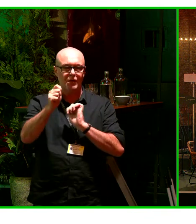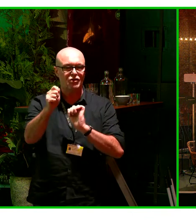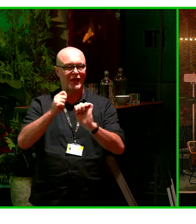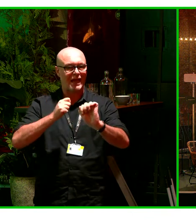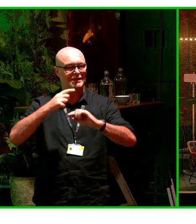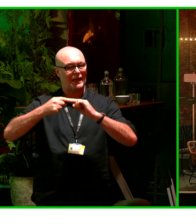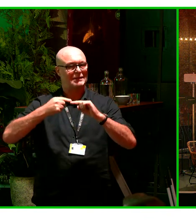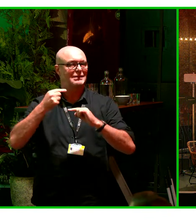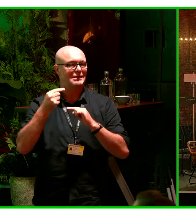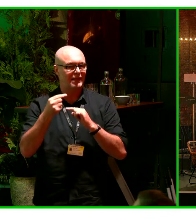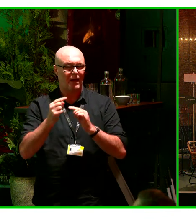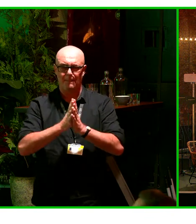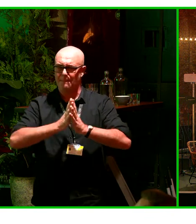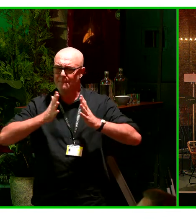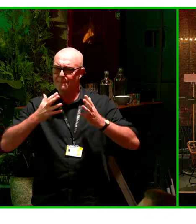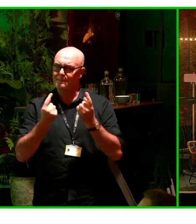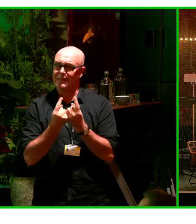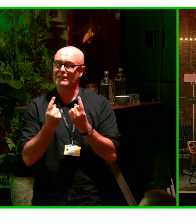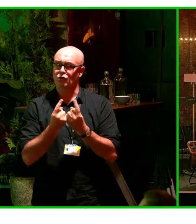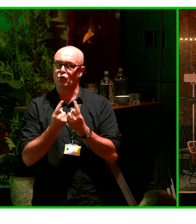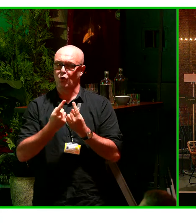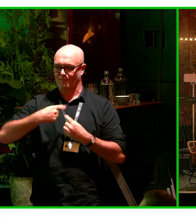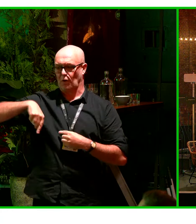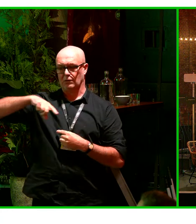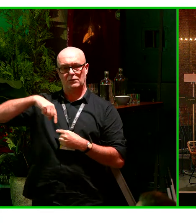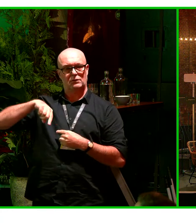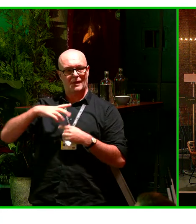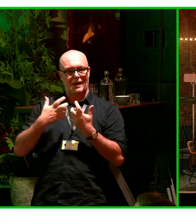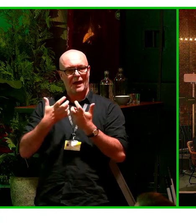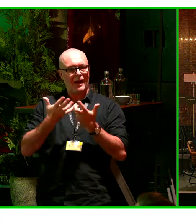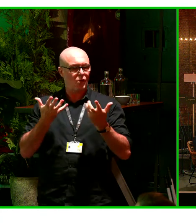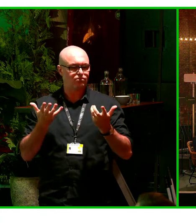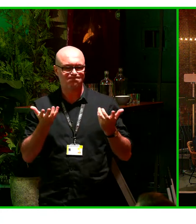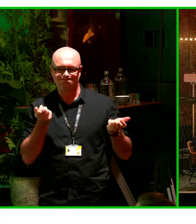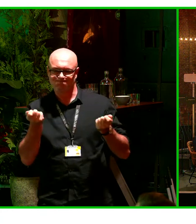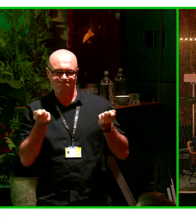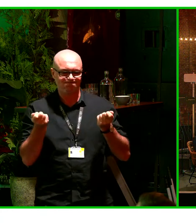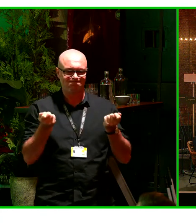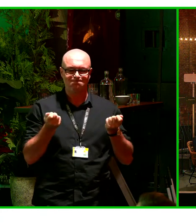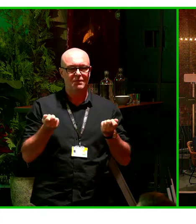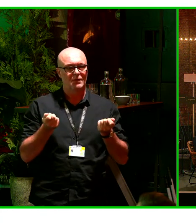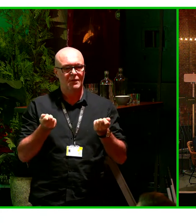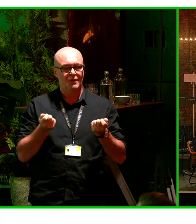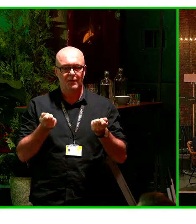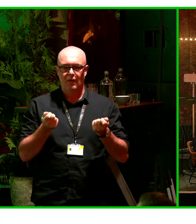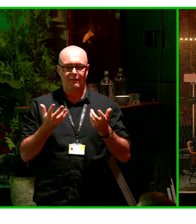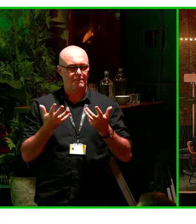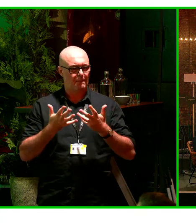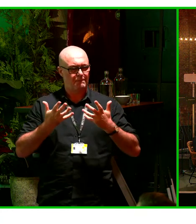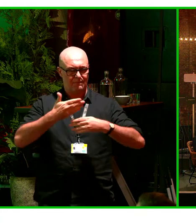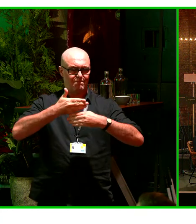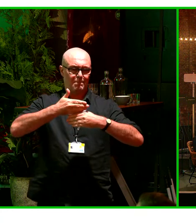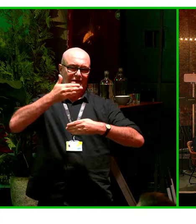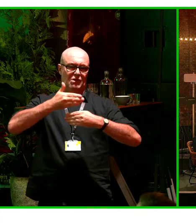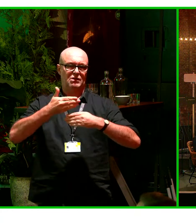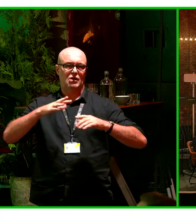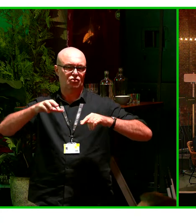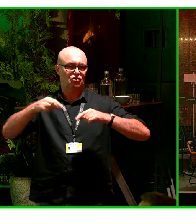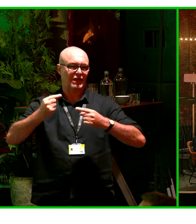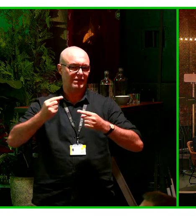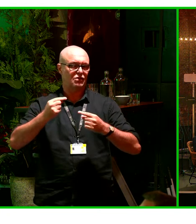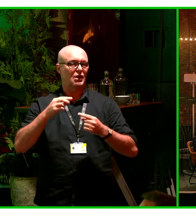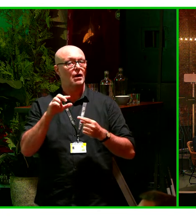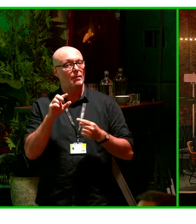It's a huge issue for us in terms of how we manage to overcome some significant hurdles. But with that, there is